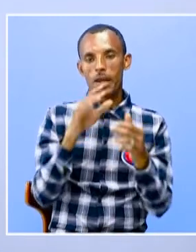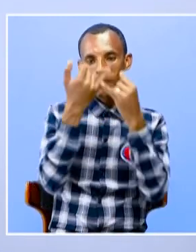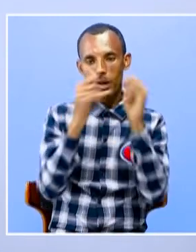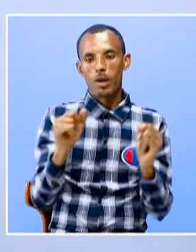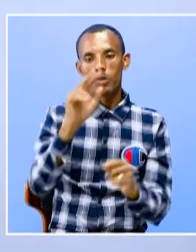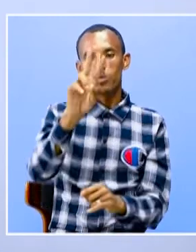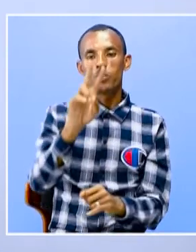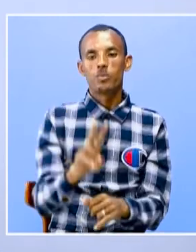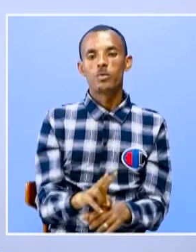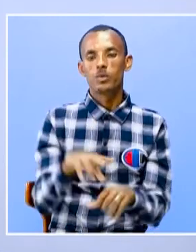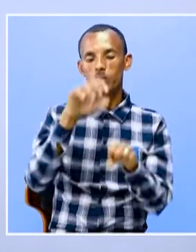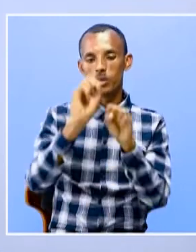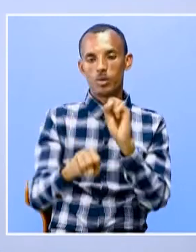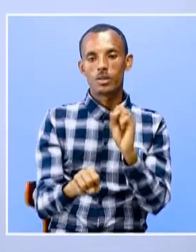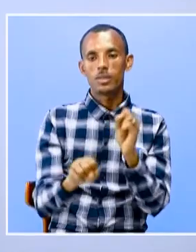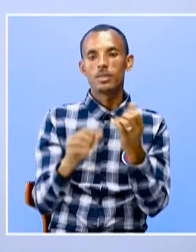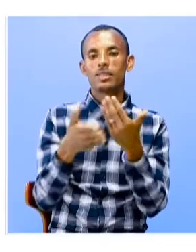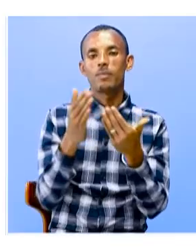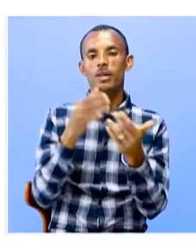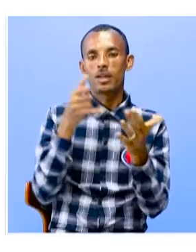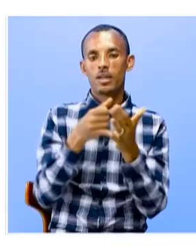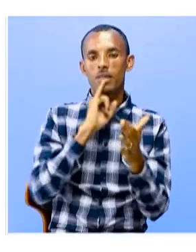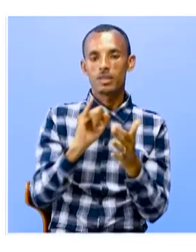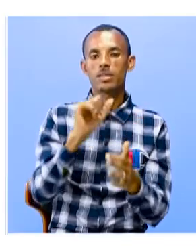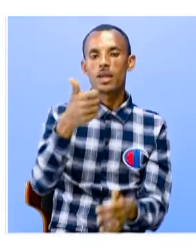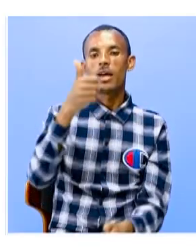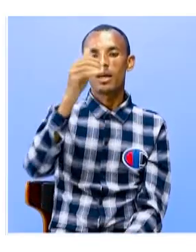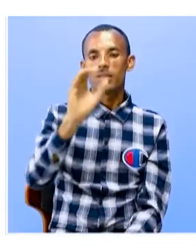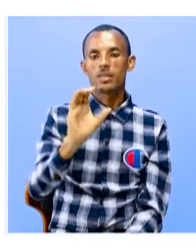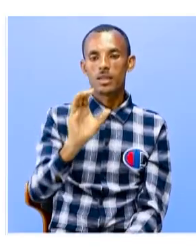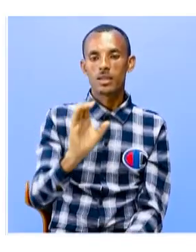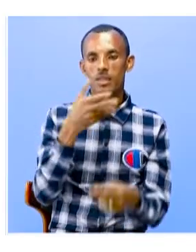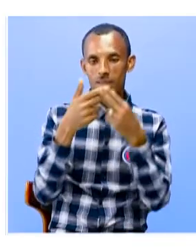2. So simply it is AC